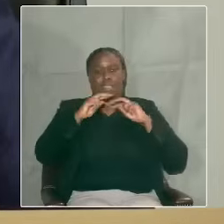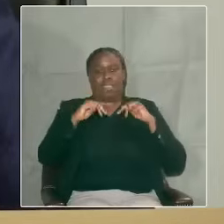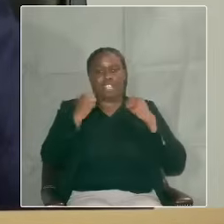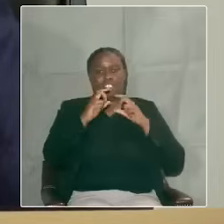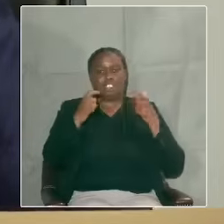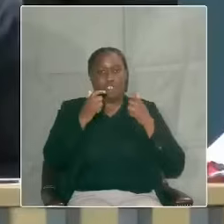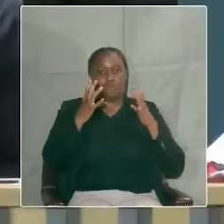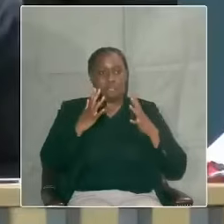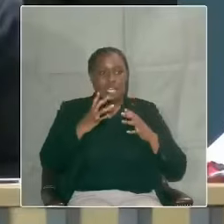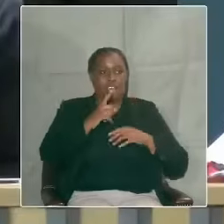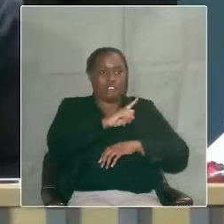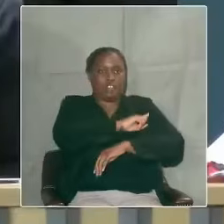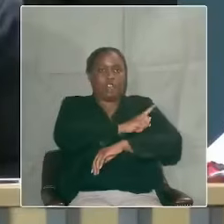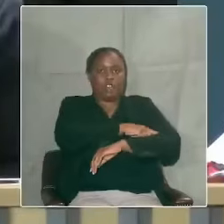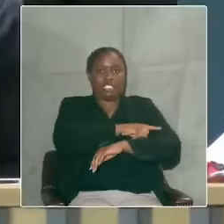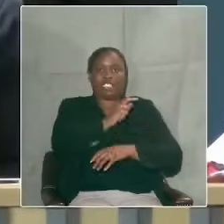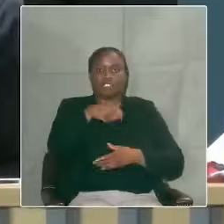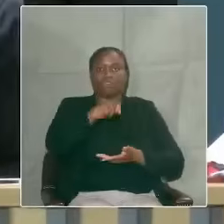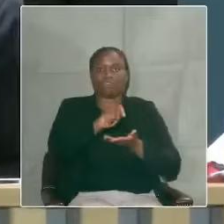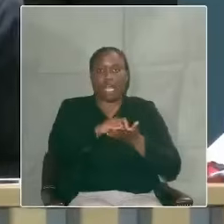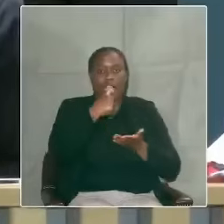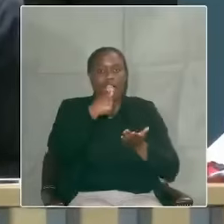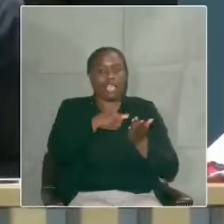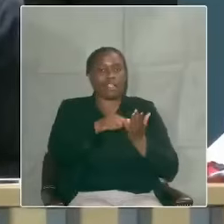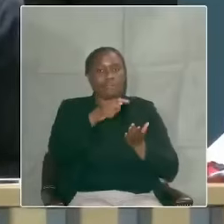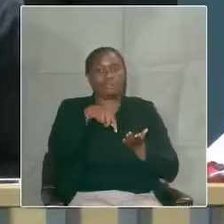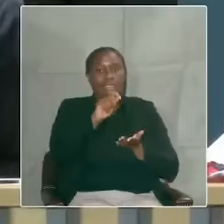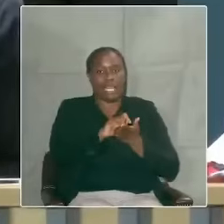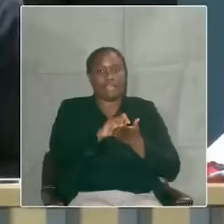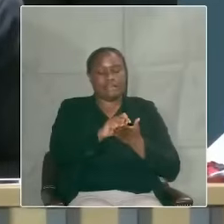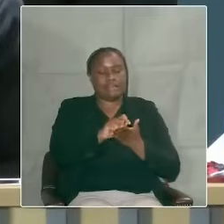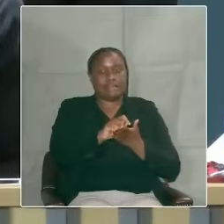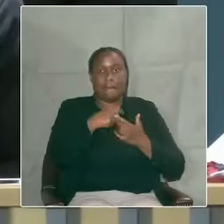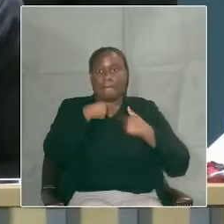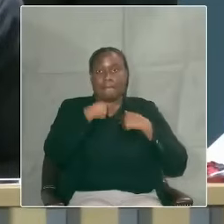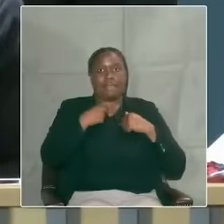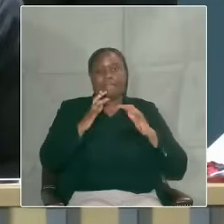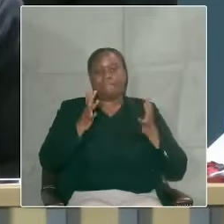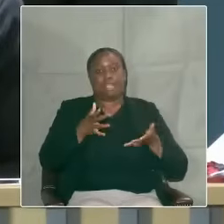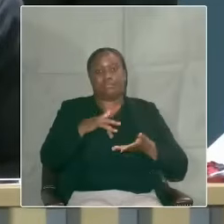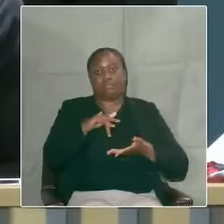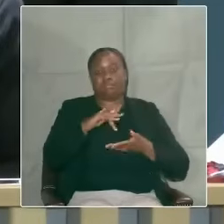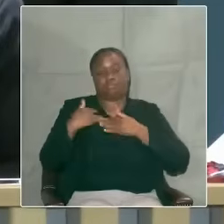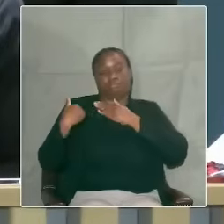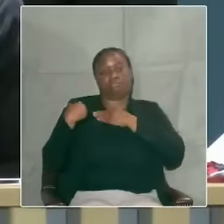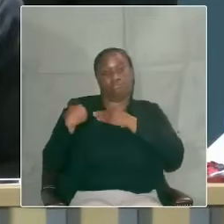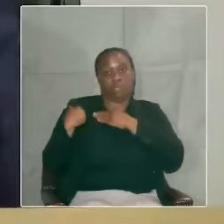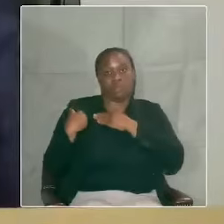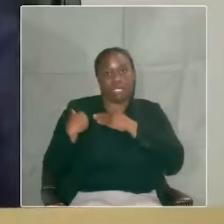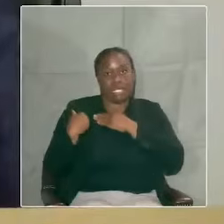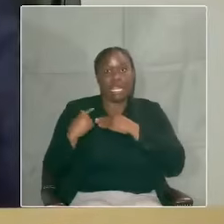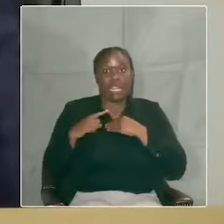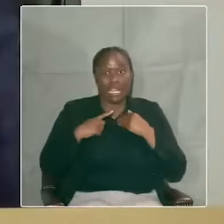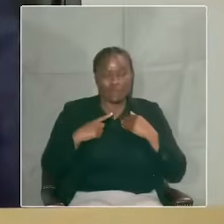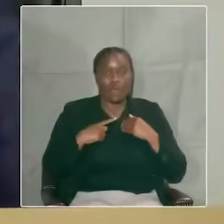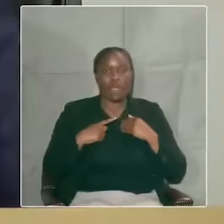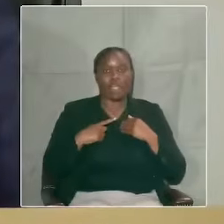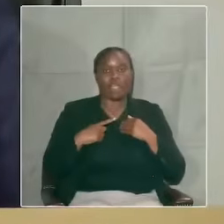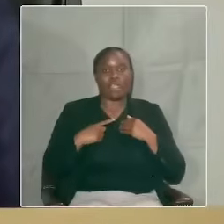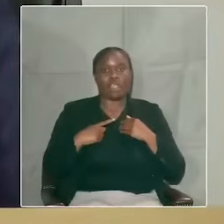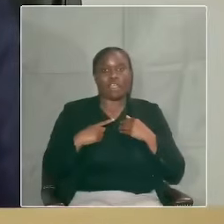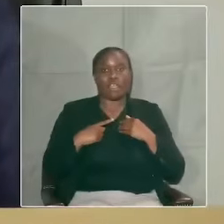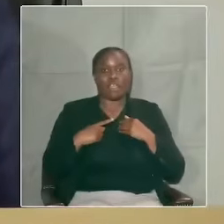had the authority to sign off the letter he wanted me to sign. Hence, he brought it to me 2 days